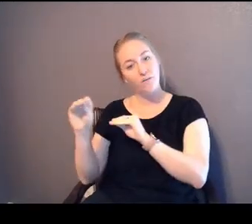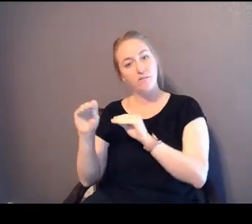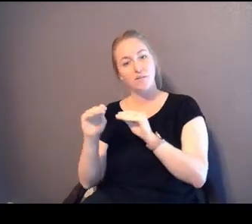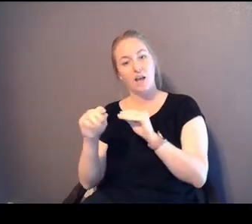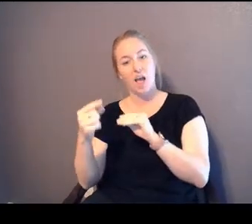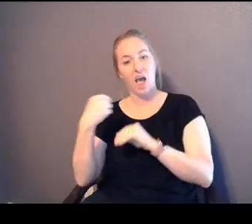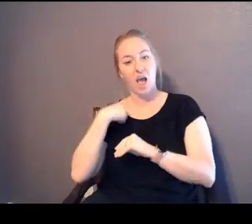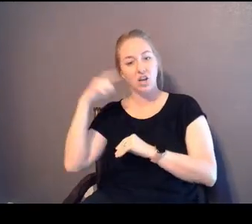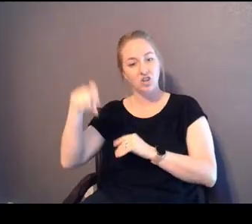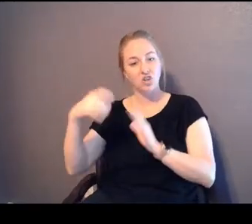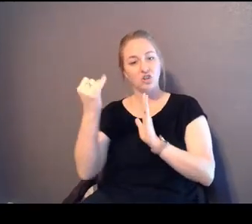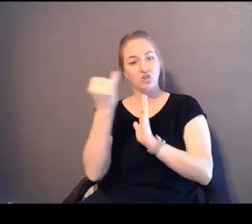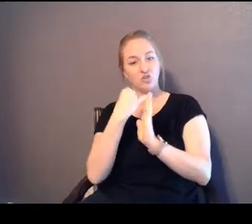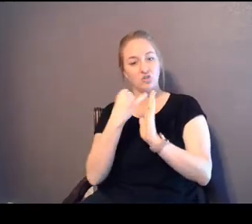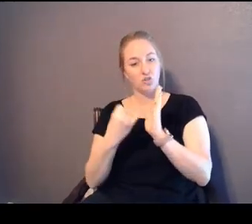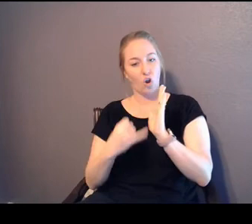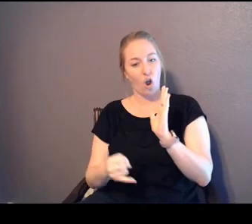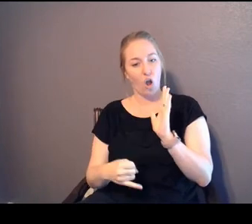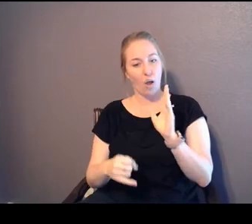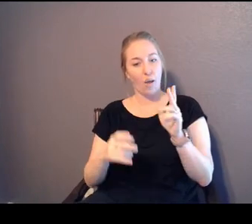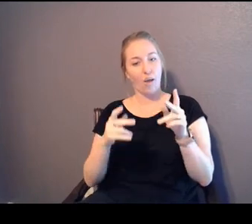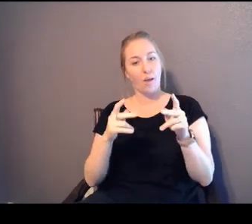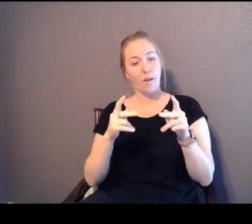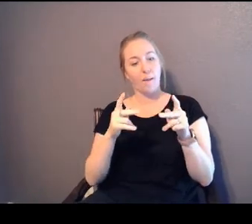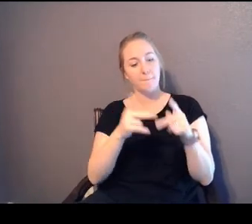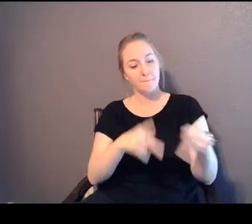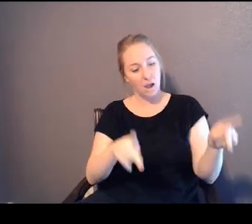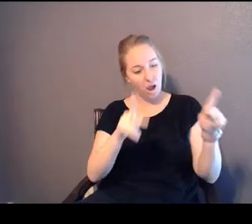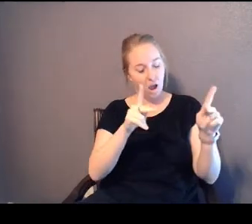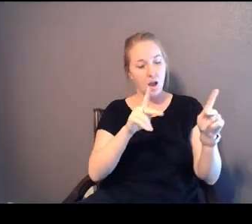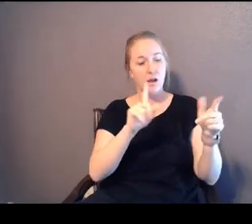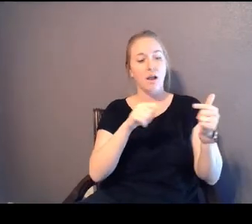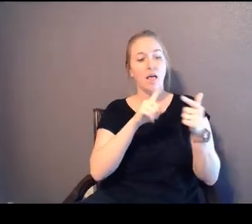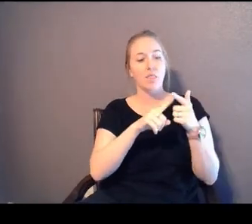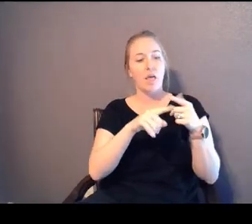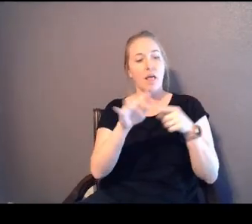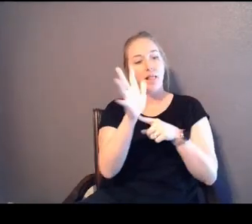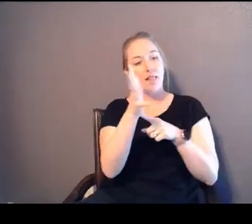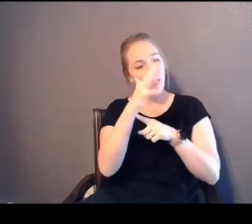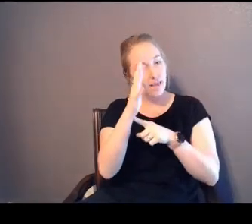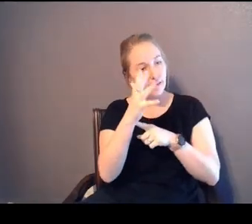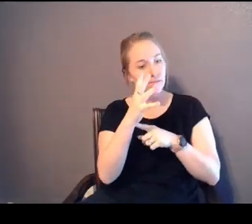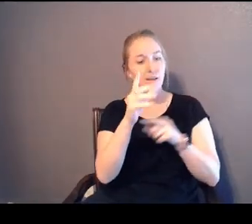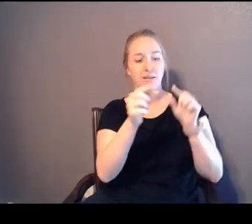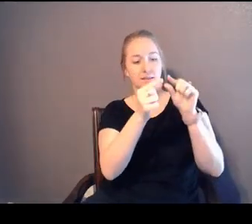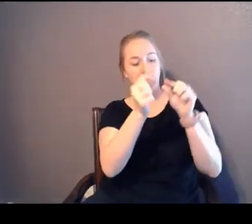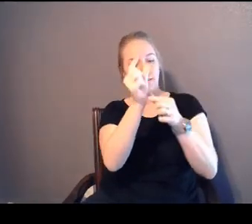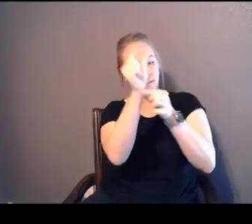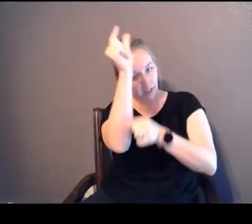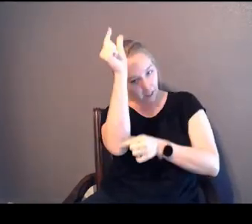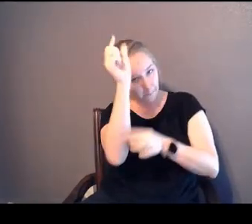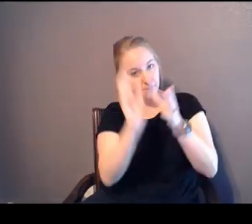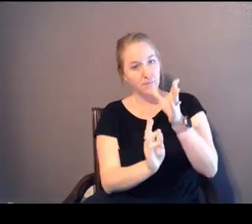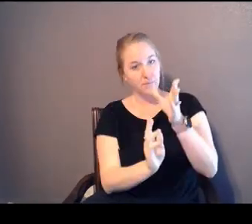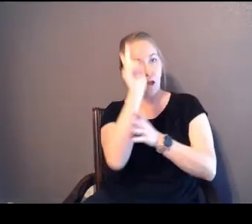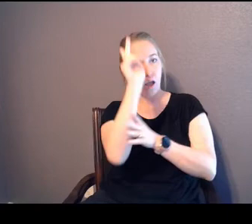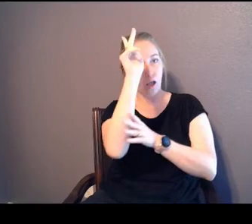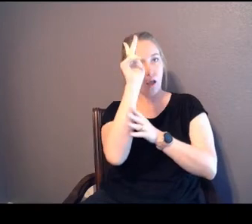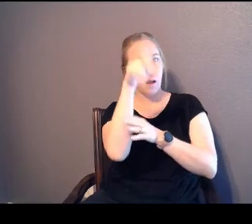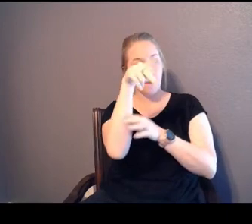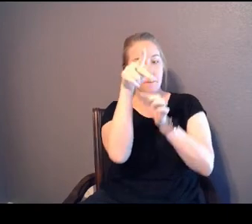plant pot, and then some stems that go straight up, and then some leaves like this.